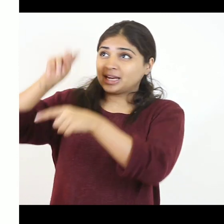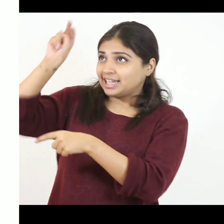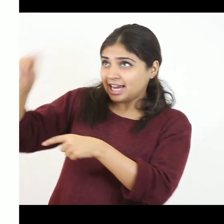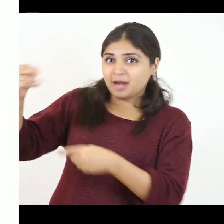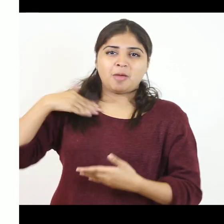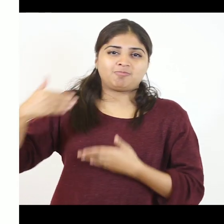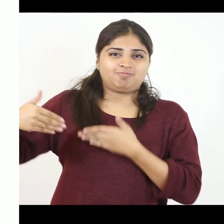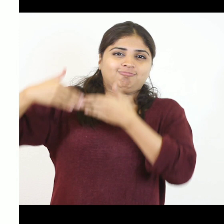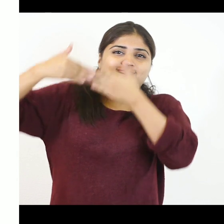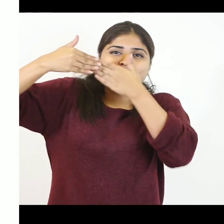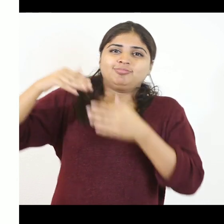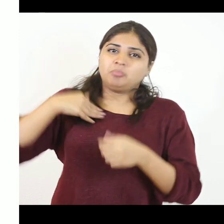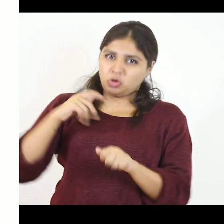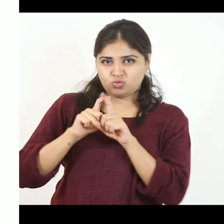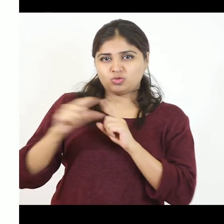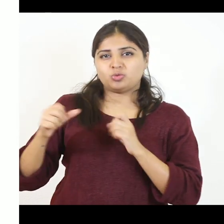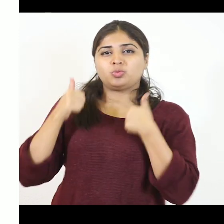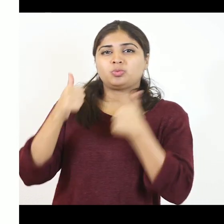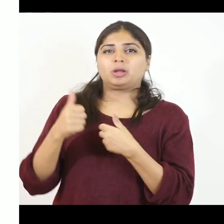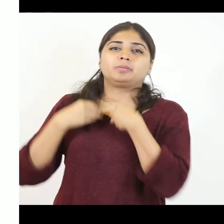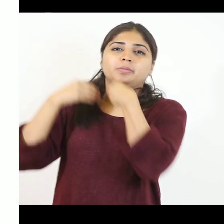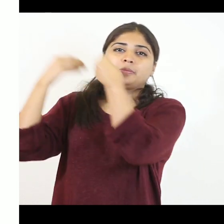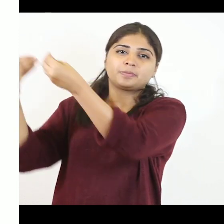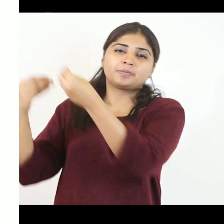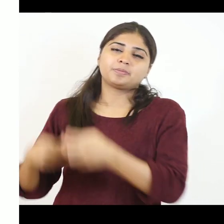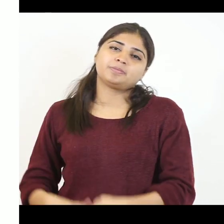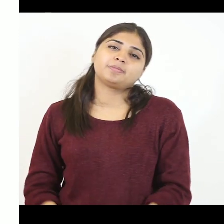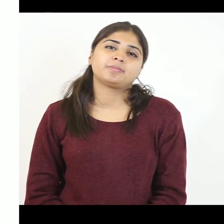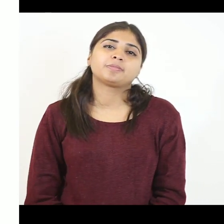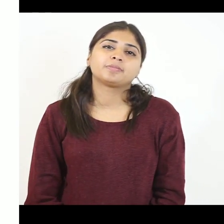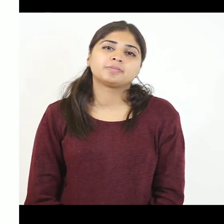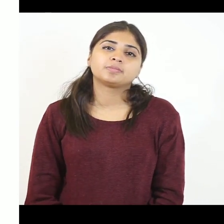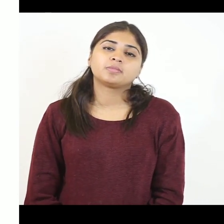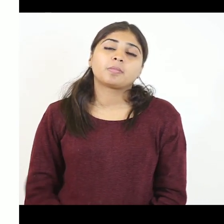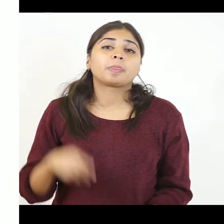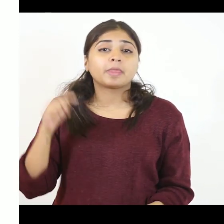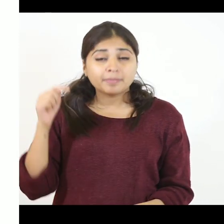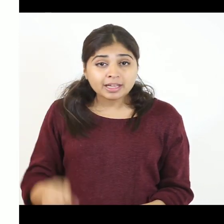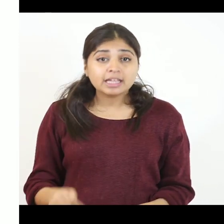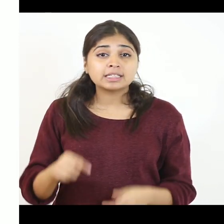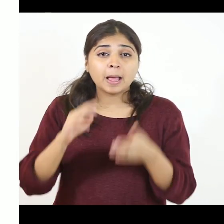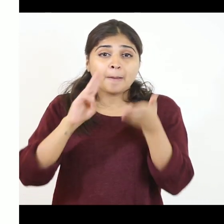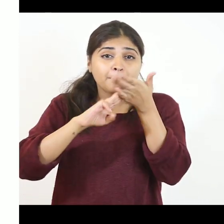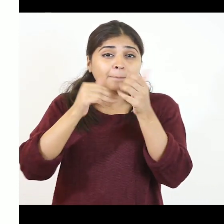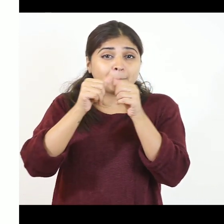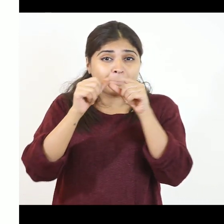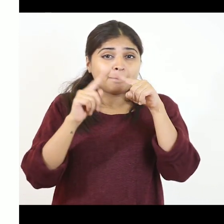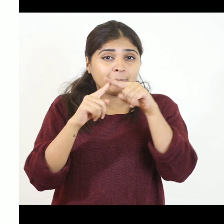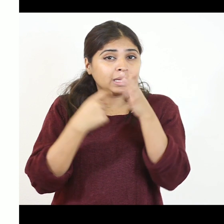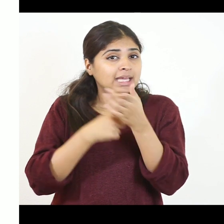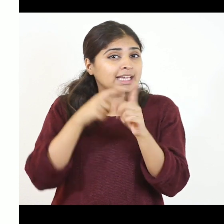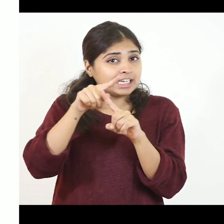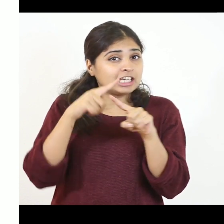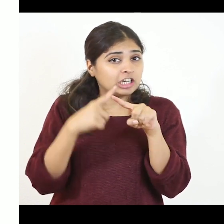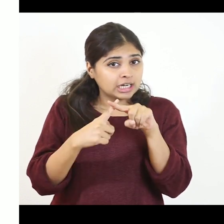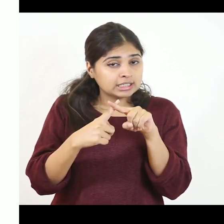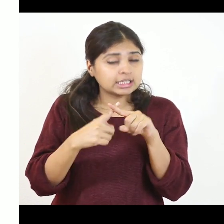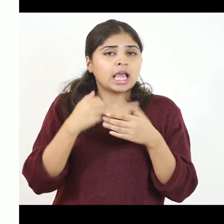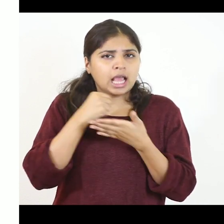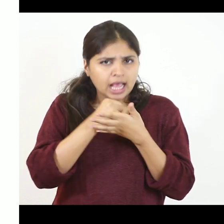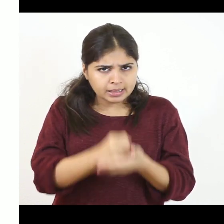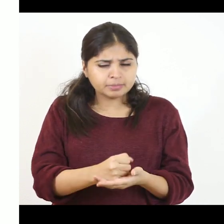from you. This matrix helps you to understand what should be done, what should